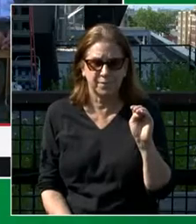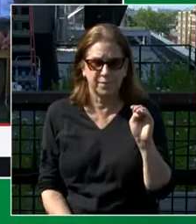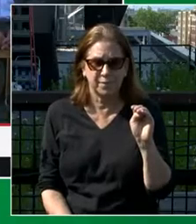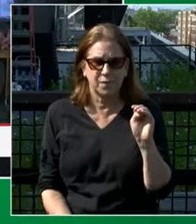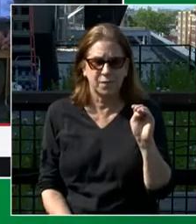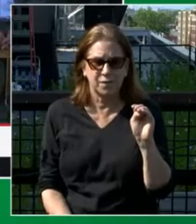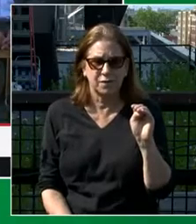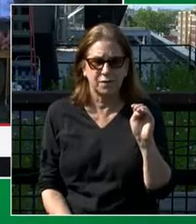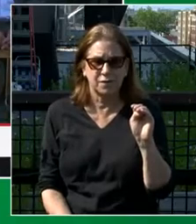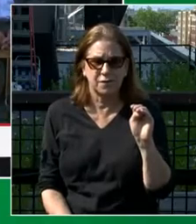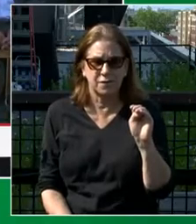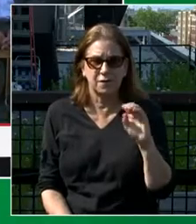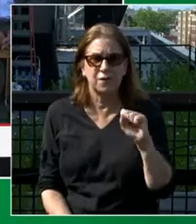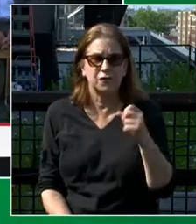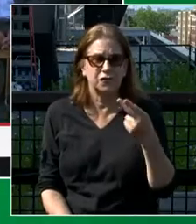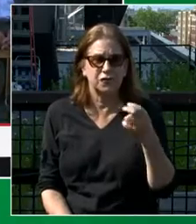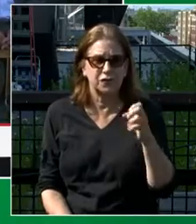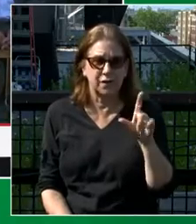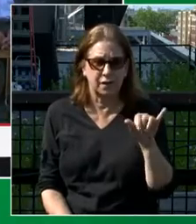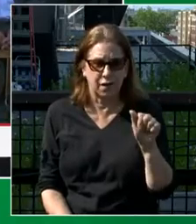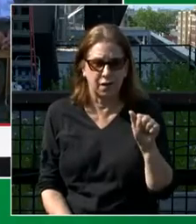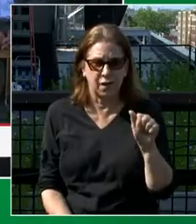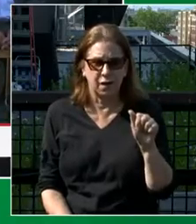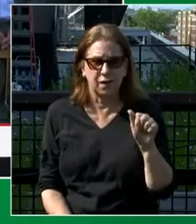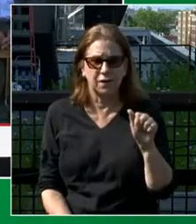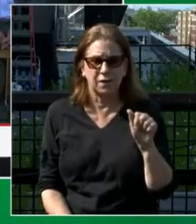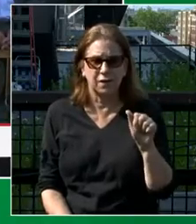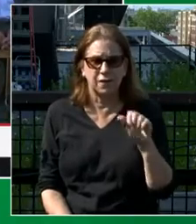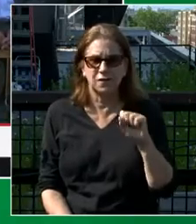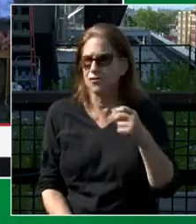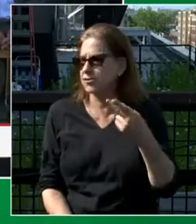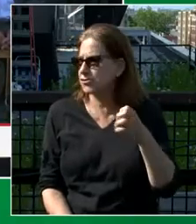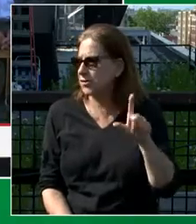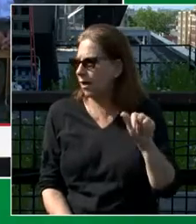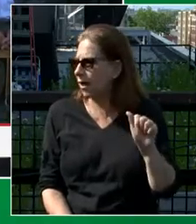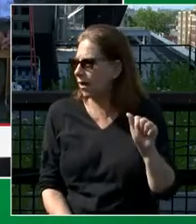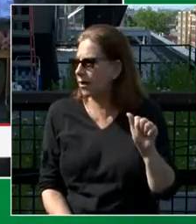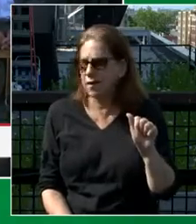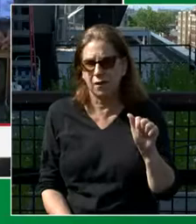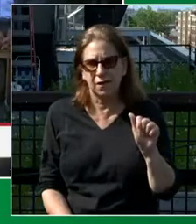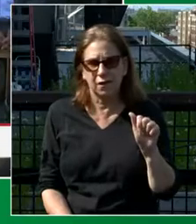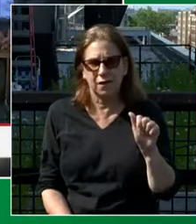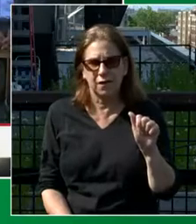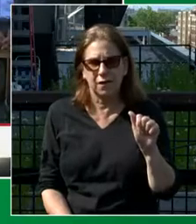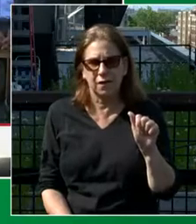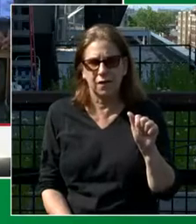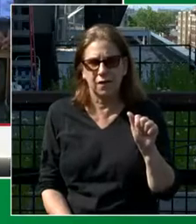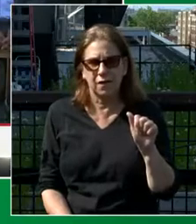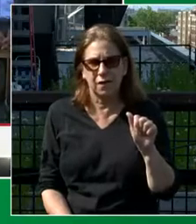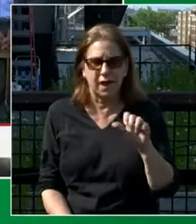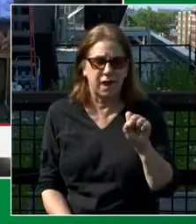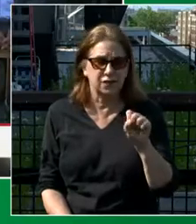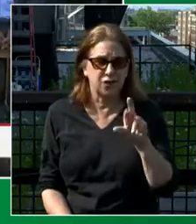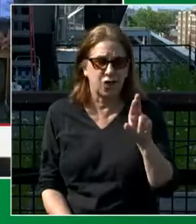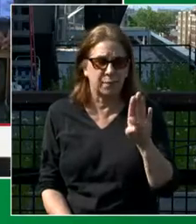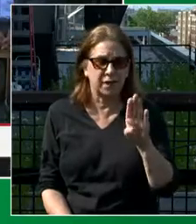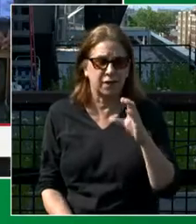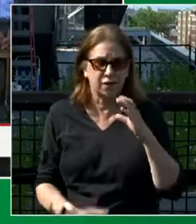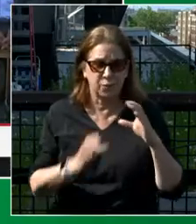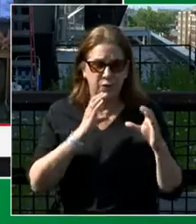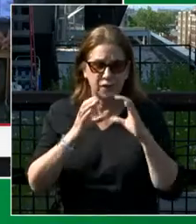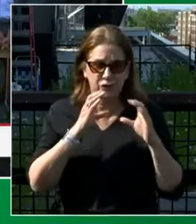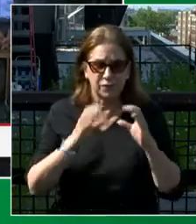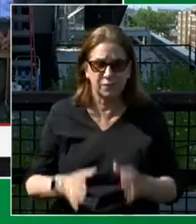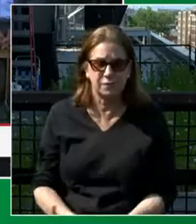Dr. Sheila Dean Brooks, who's the founder and president of SRB Communications, and Ajay Madan, who is